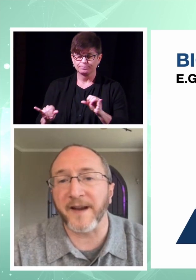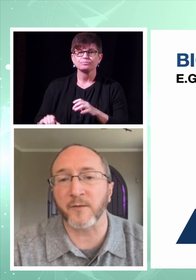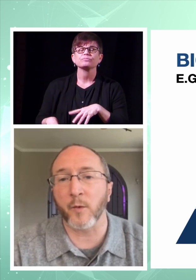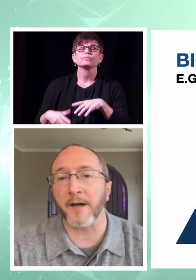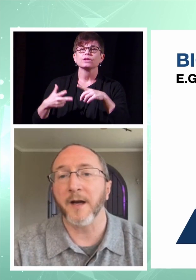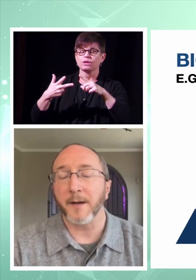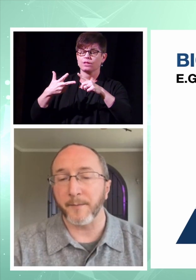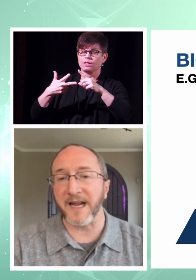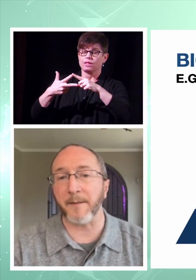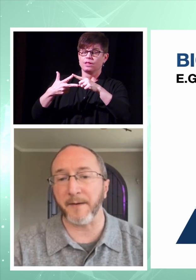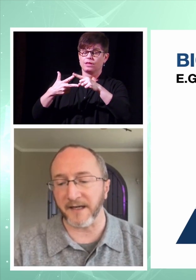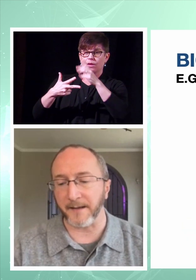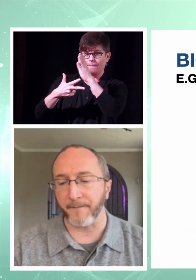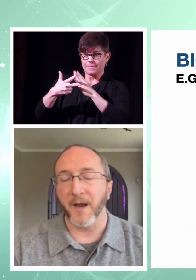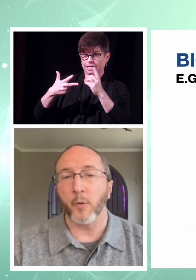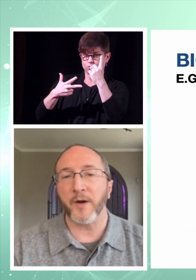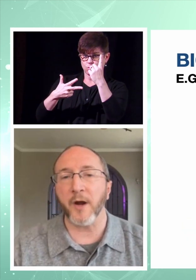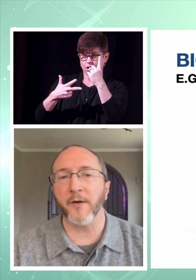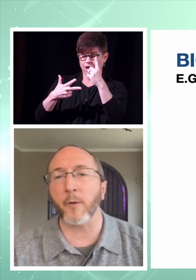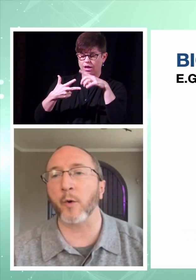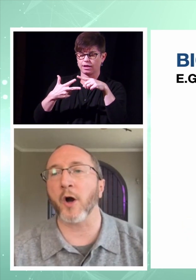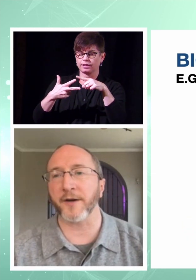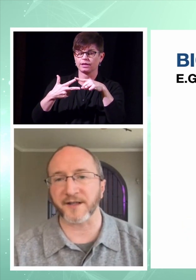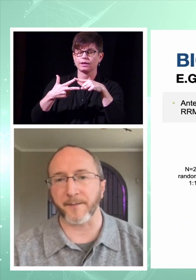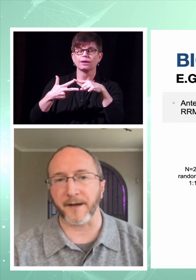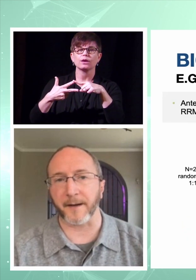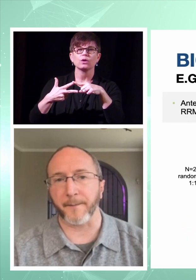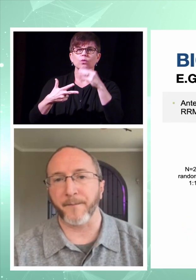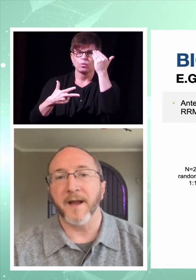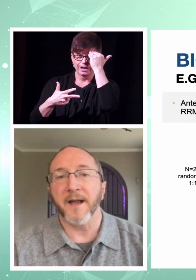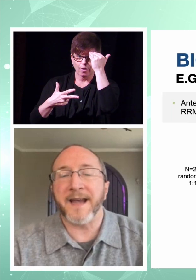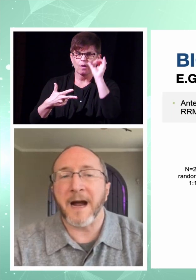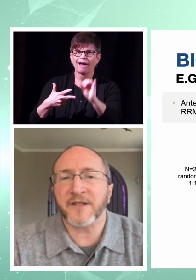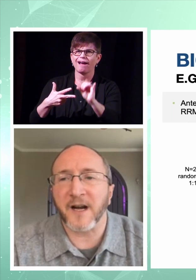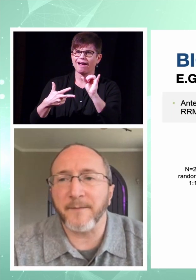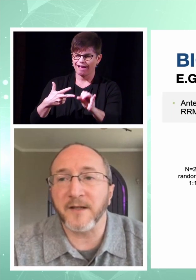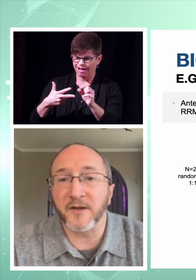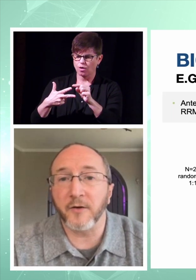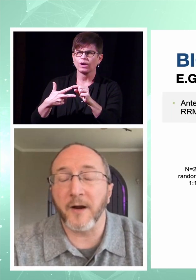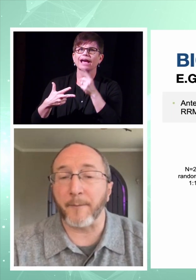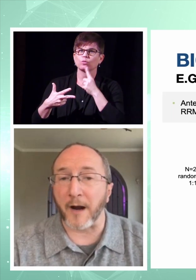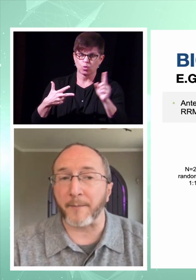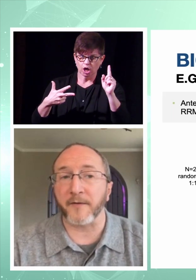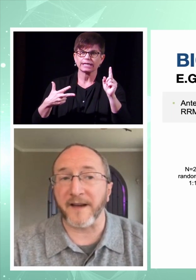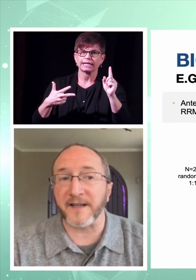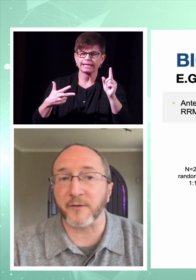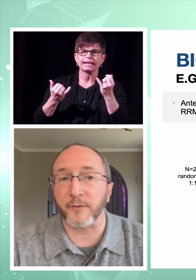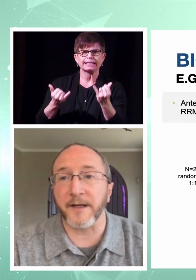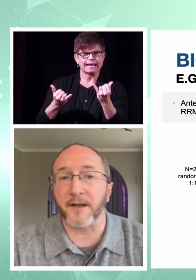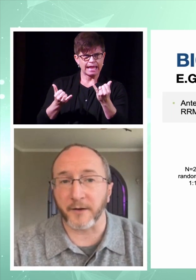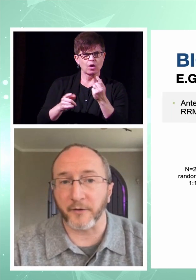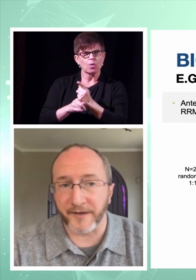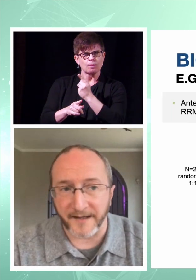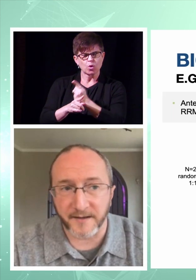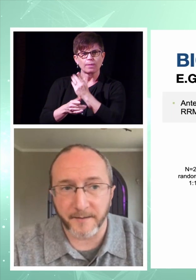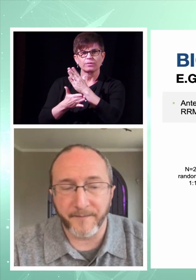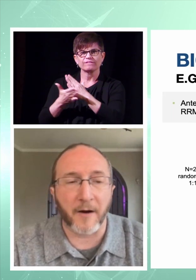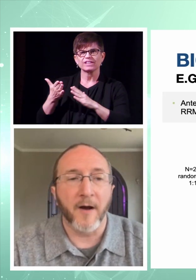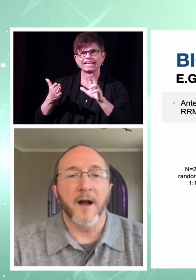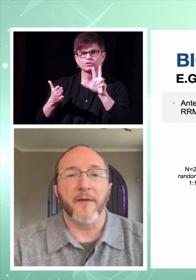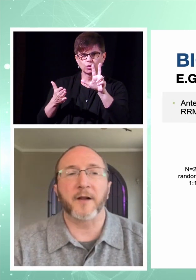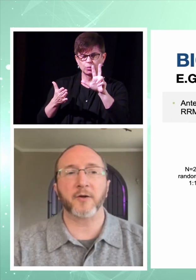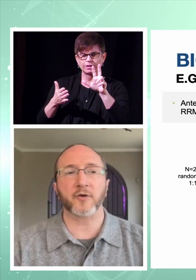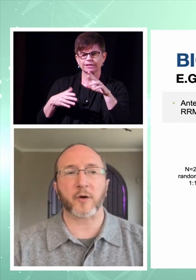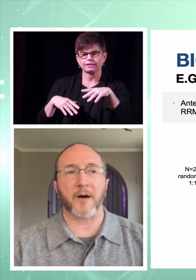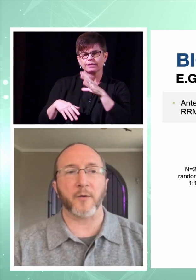pivotal phase 1 PKBD. We know that we're on to something. And now it's time to do a proper phase 3 clinical test.